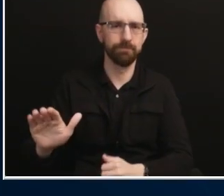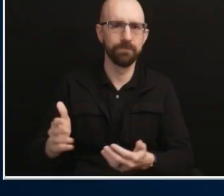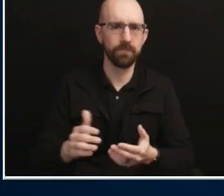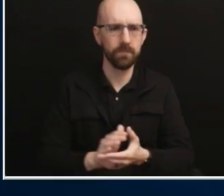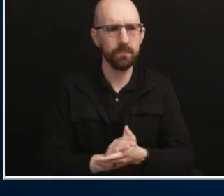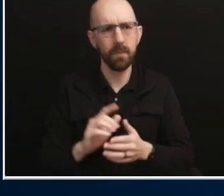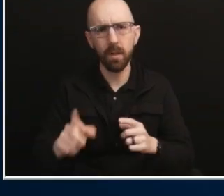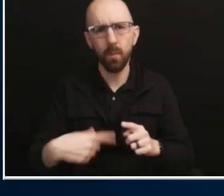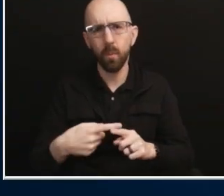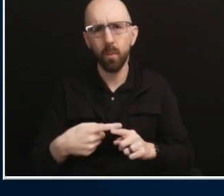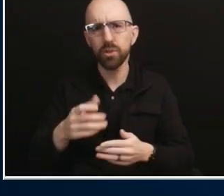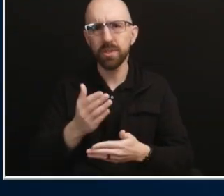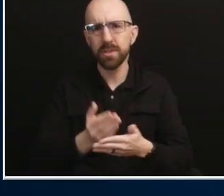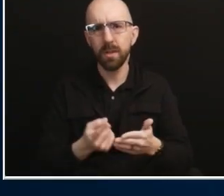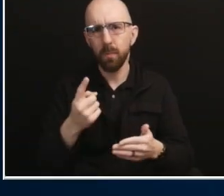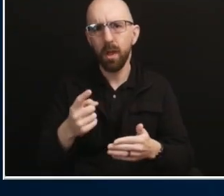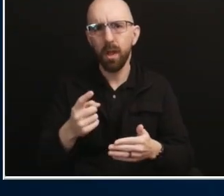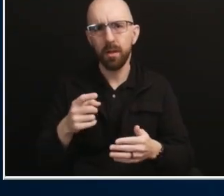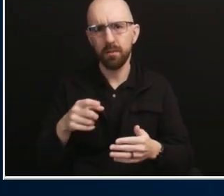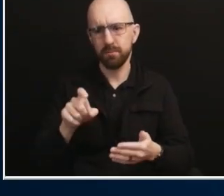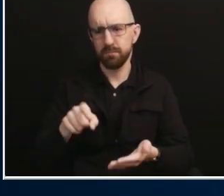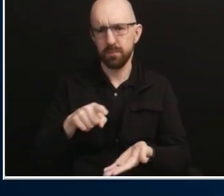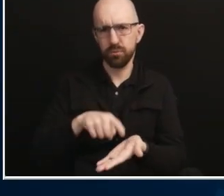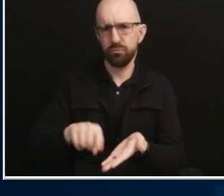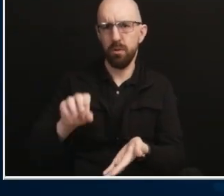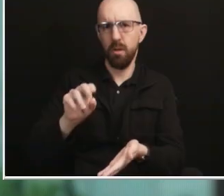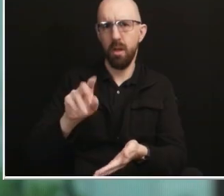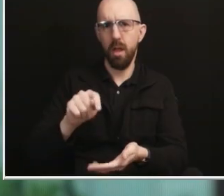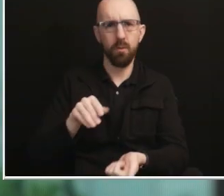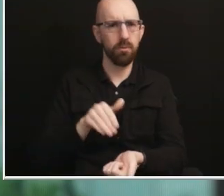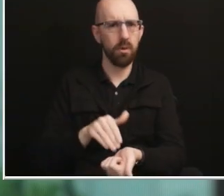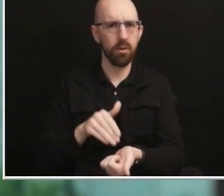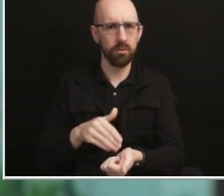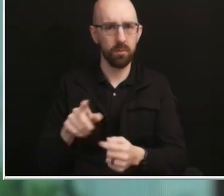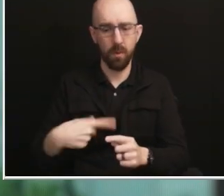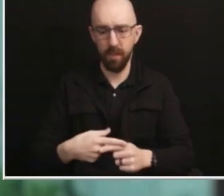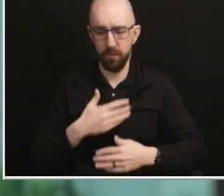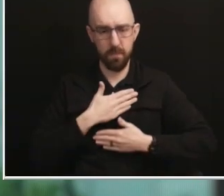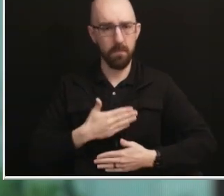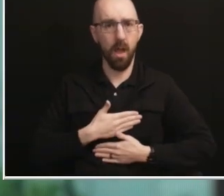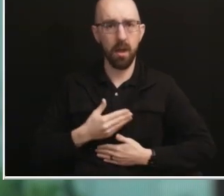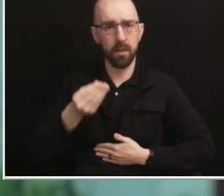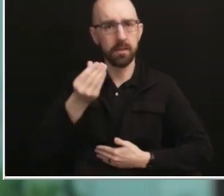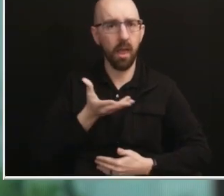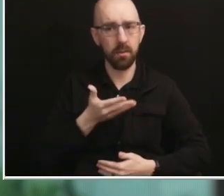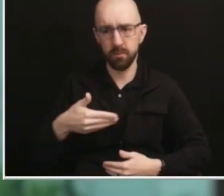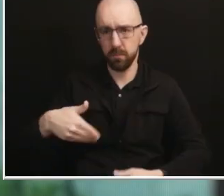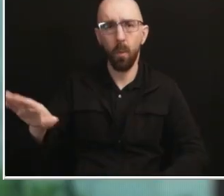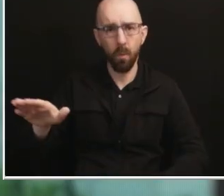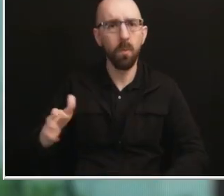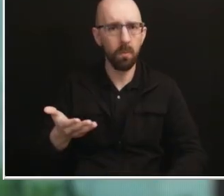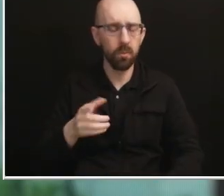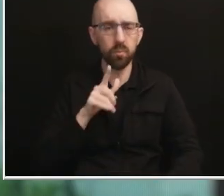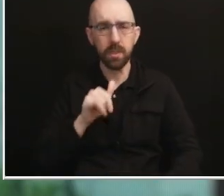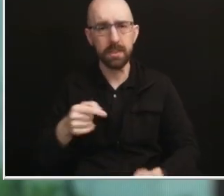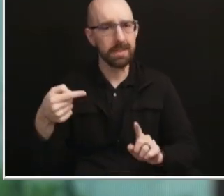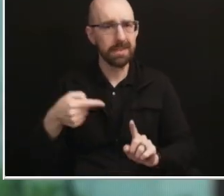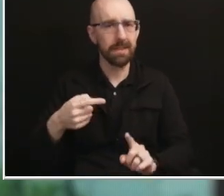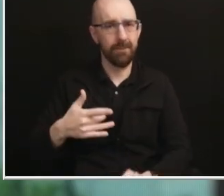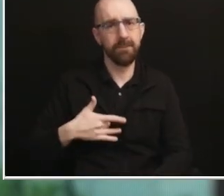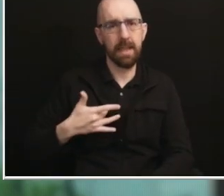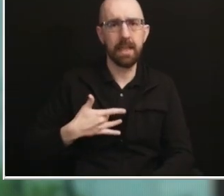someone get checked out? When your body tells you to. So it really does come back to how you're feeling. The symptoms are